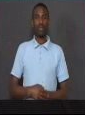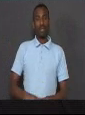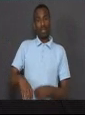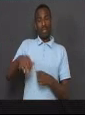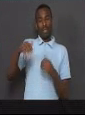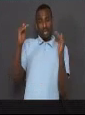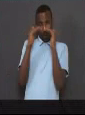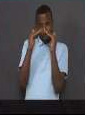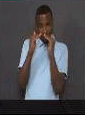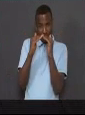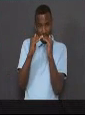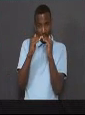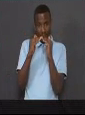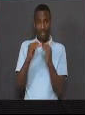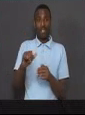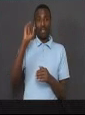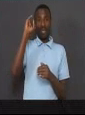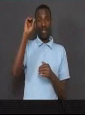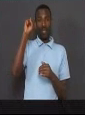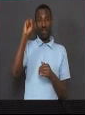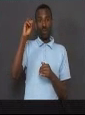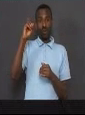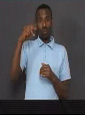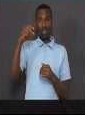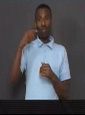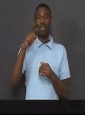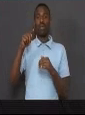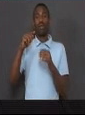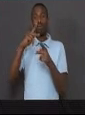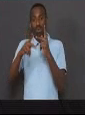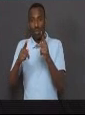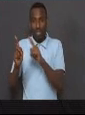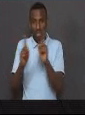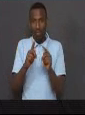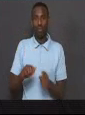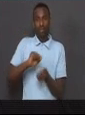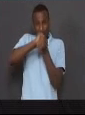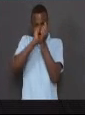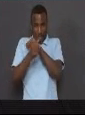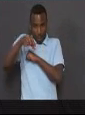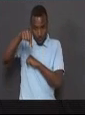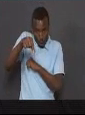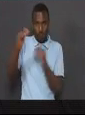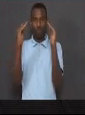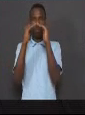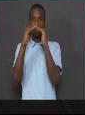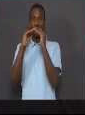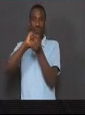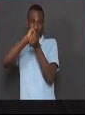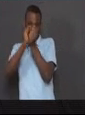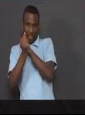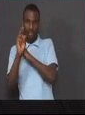The equation for the isothermal process is delta Q is equal